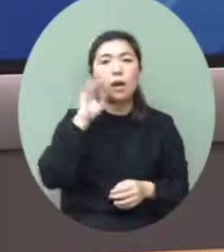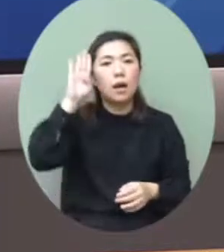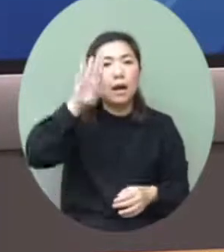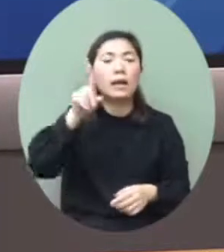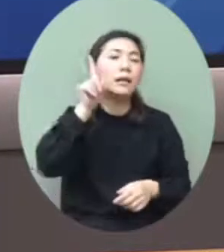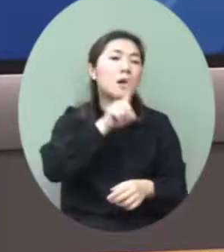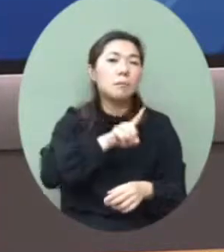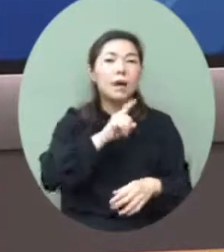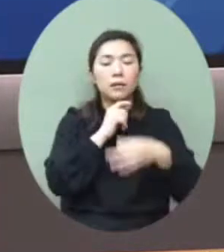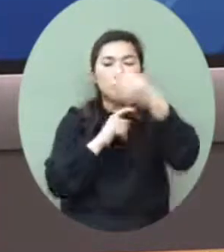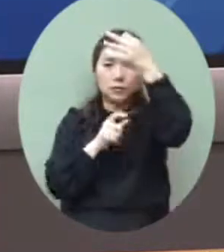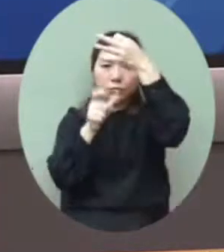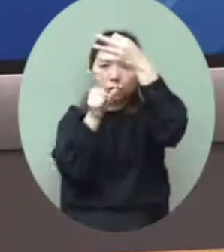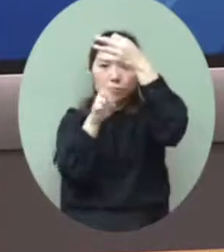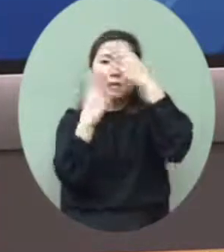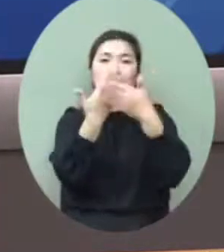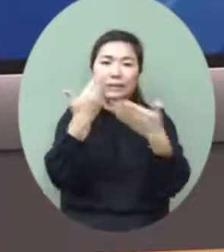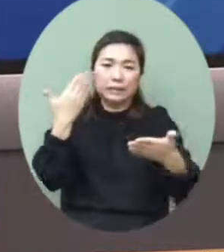5th,